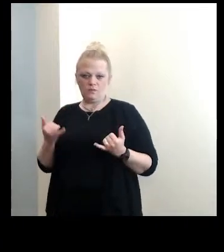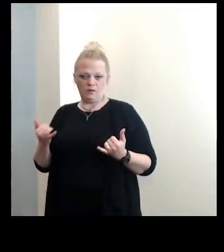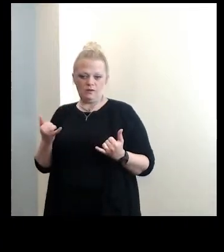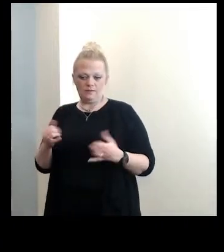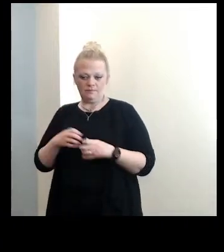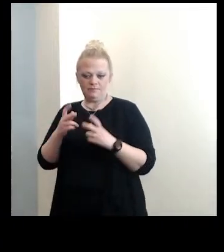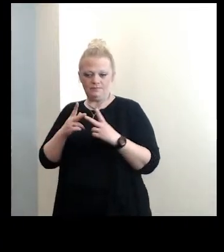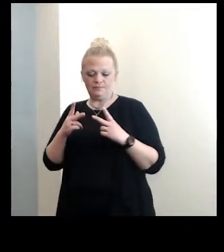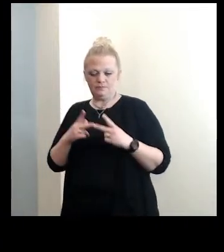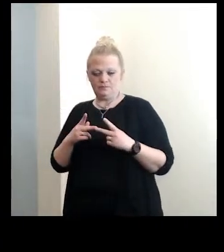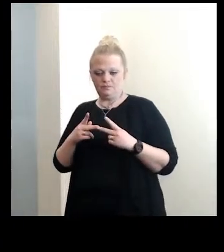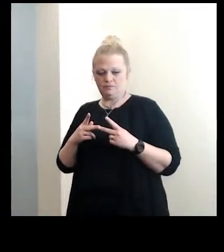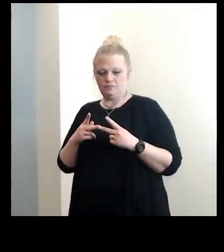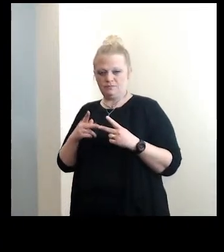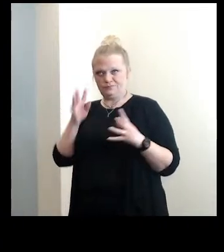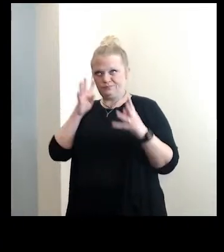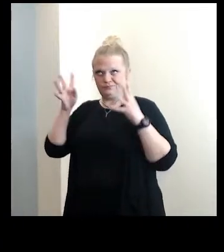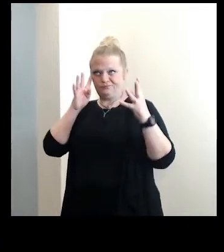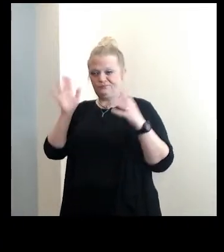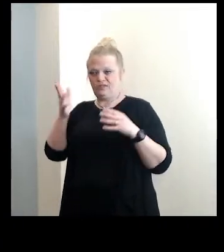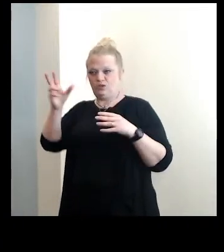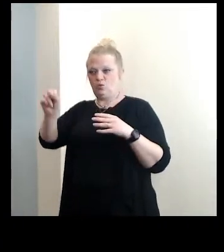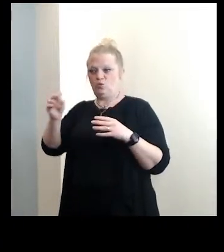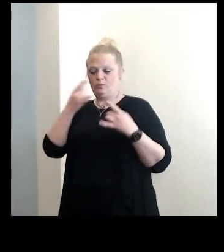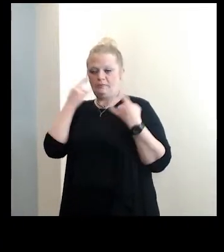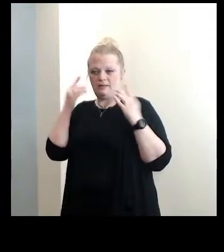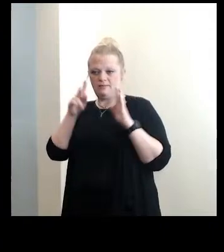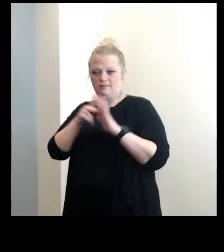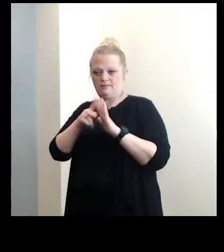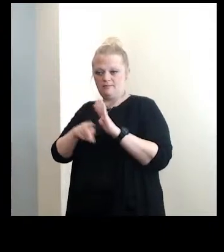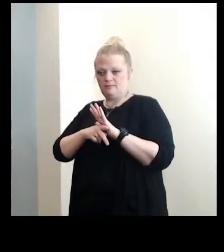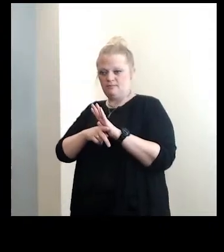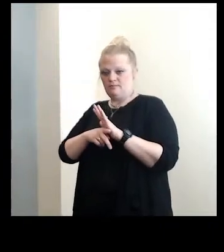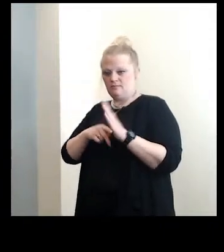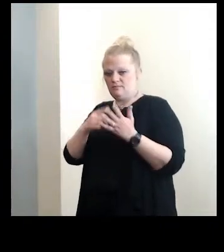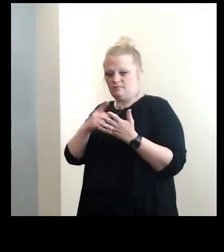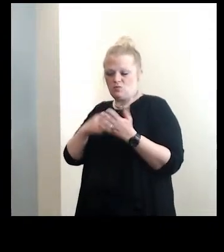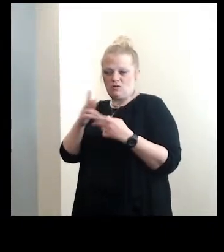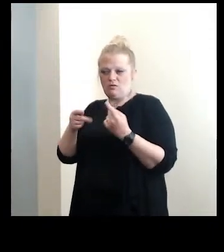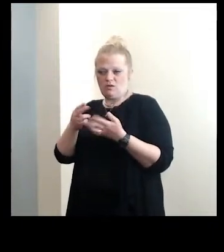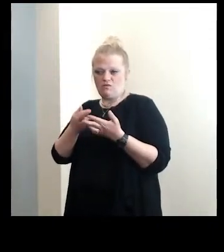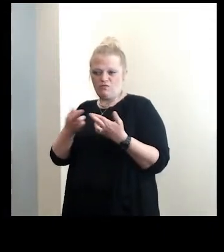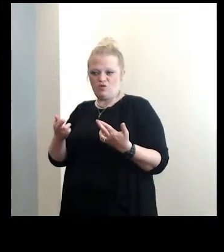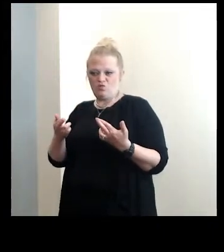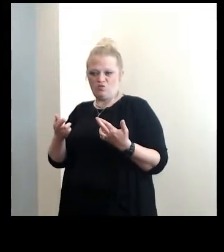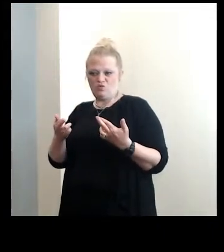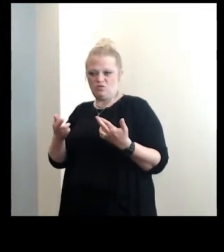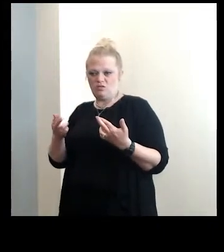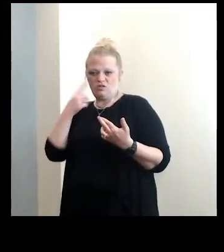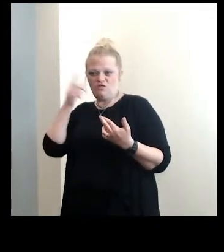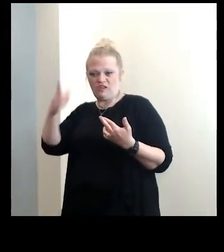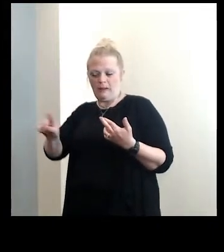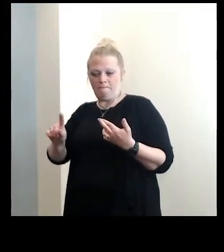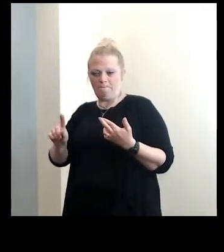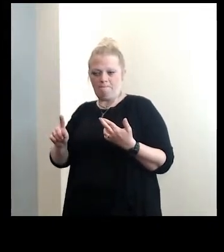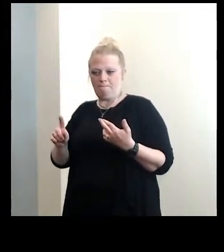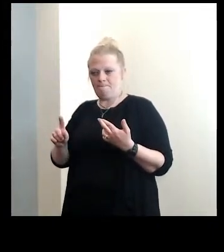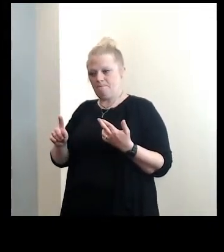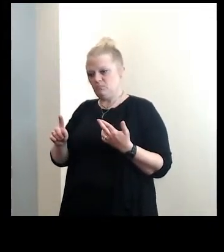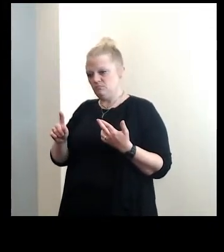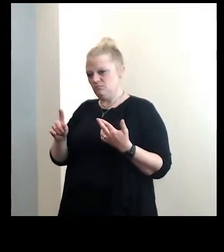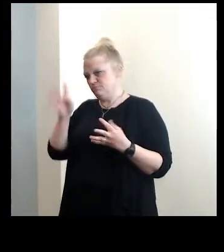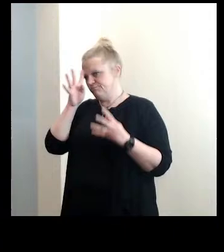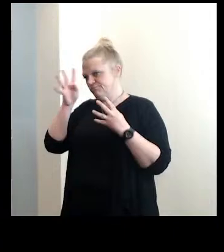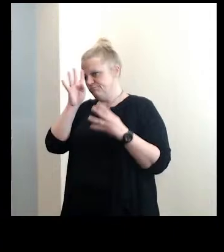a position of coming up with their own mask policy? And what kind of resources are there out there for them to come up with